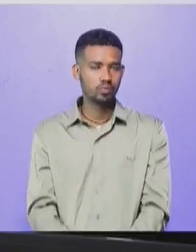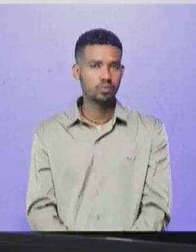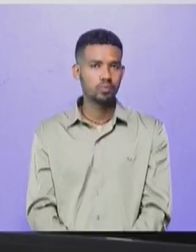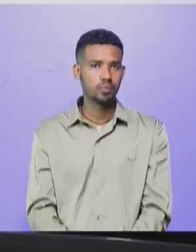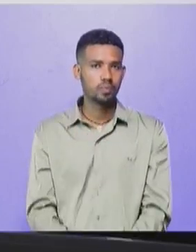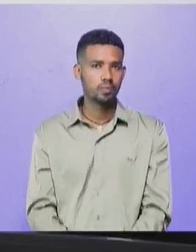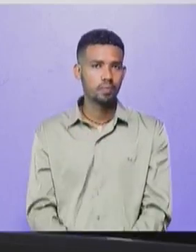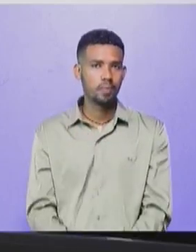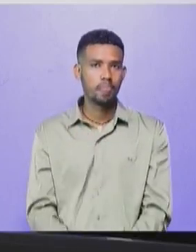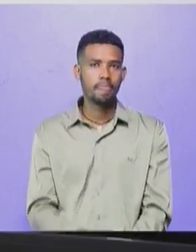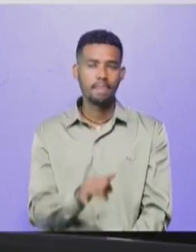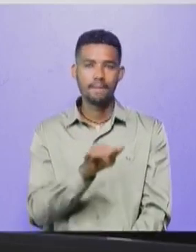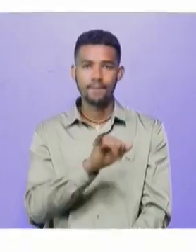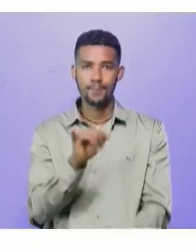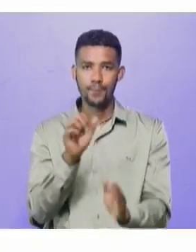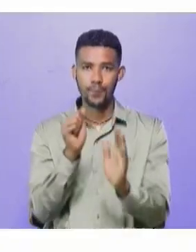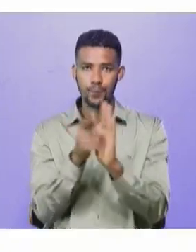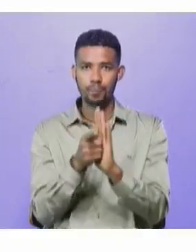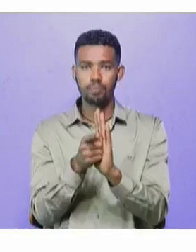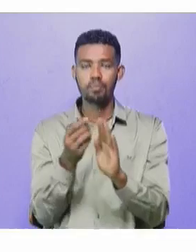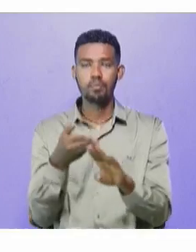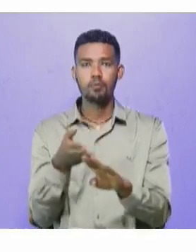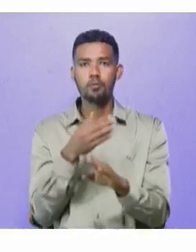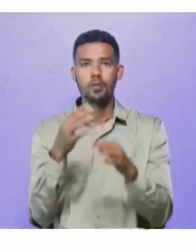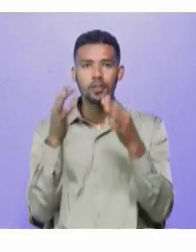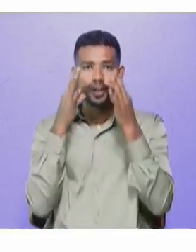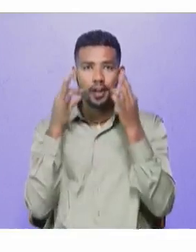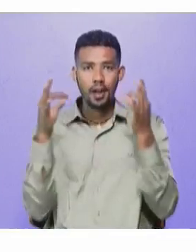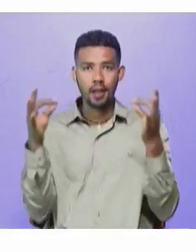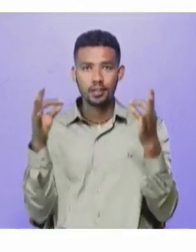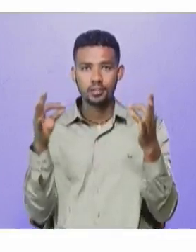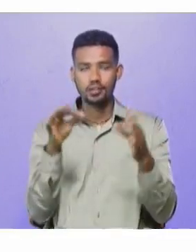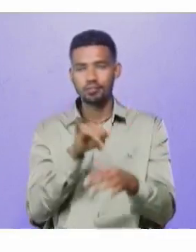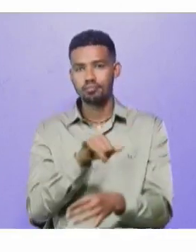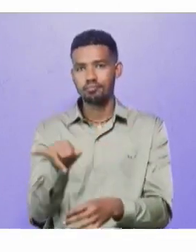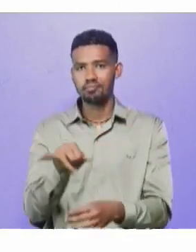nouns. Like the example before, like cat,